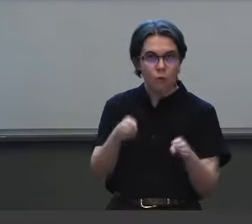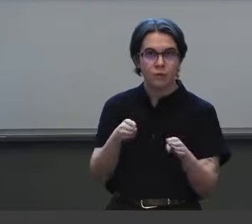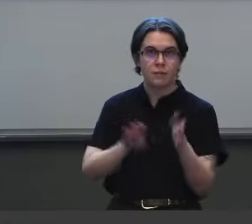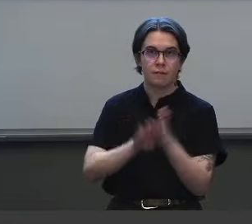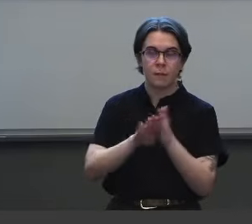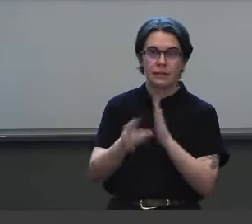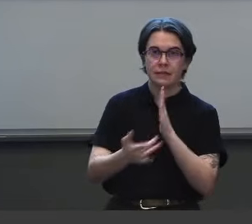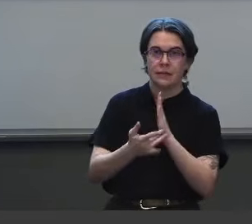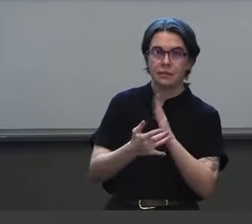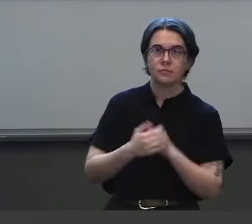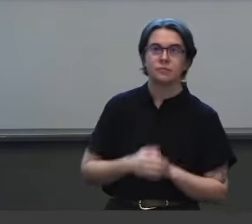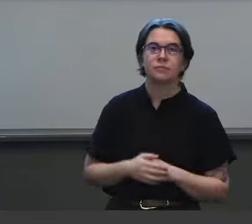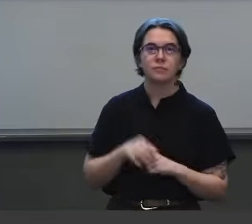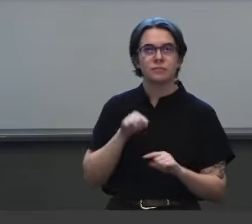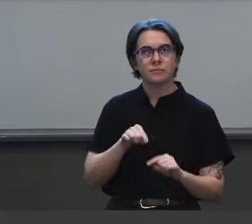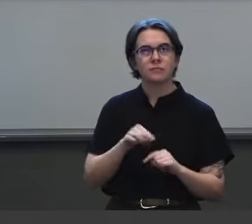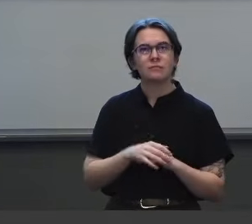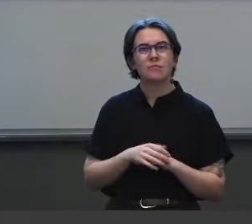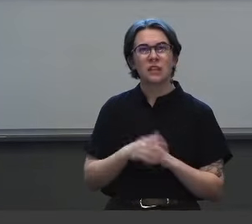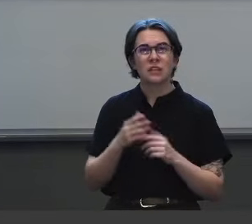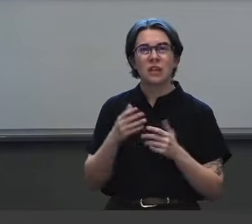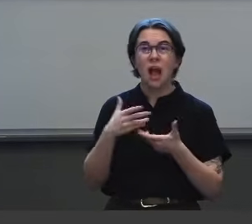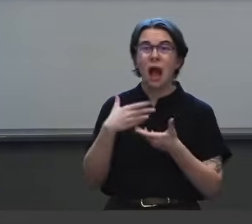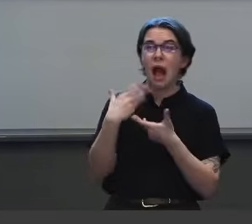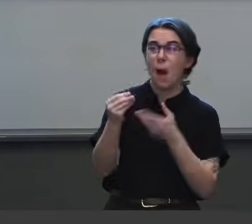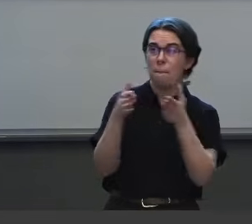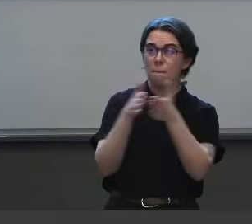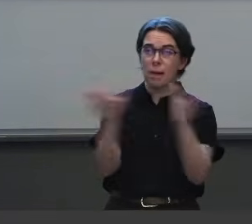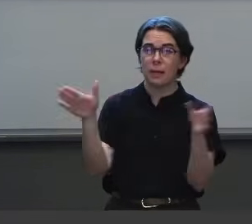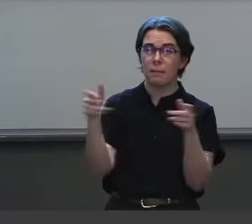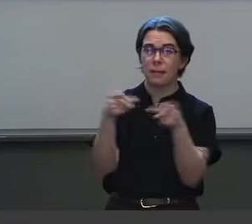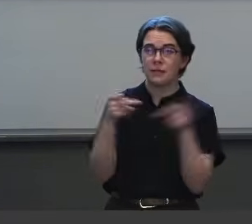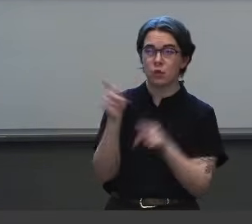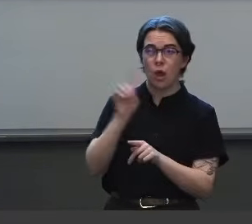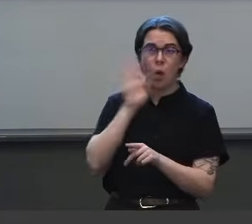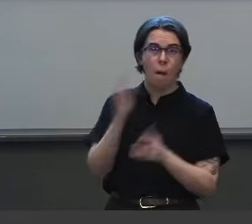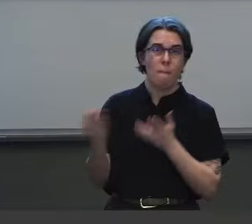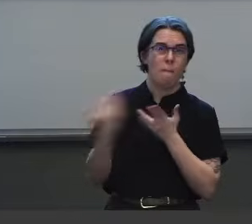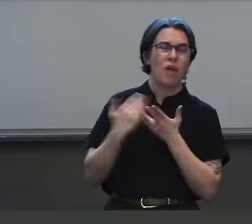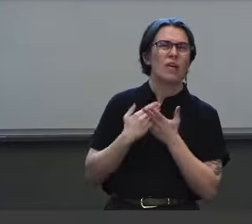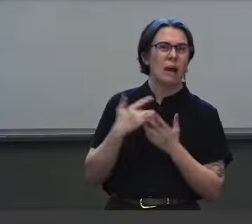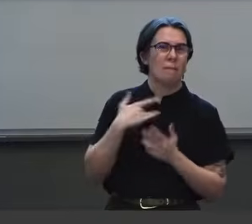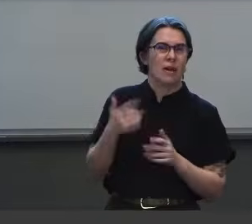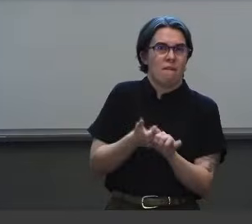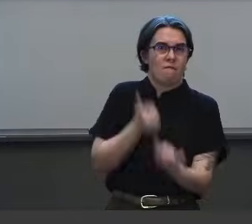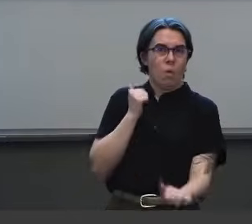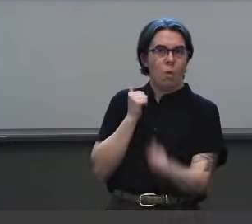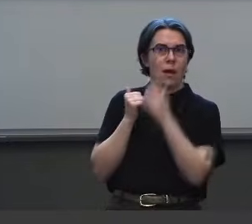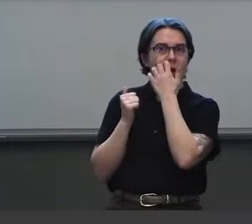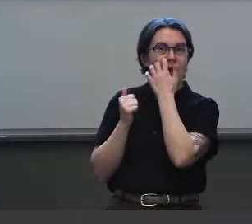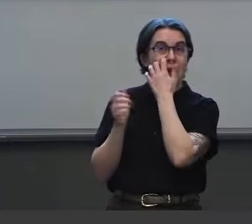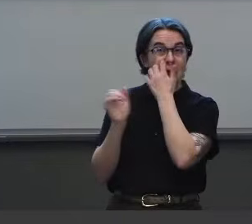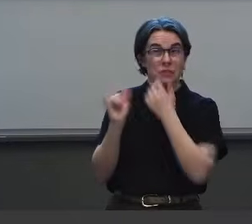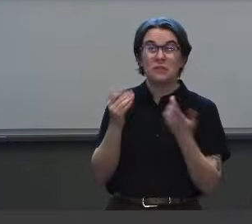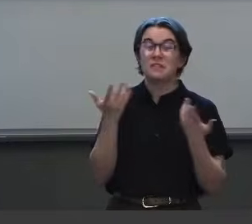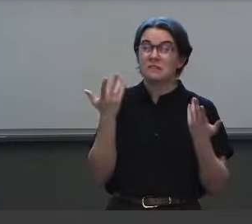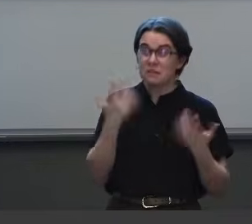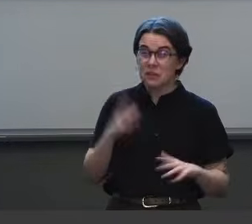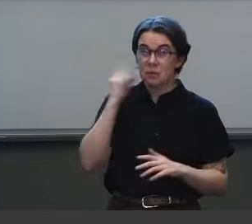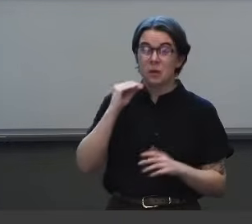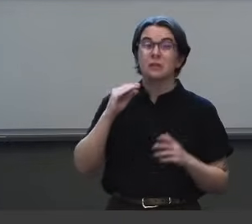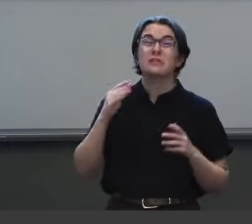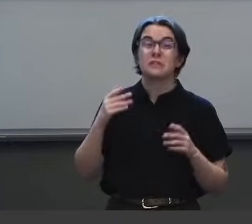in public places that I know will be too noisy for me, and I have almost been hit by cars because my noise-canceling headphones drown out vehicle